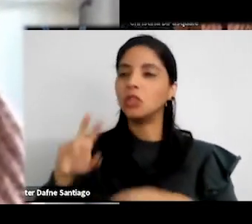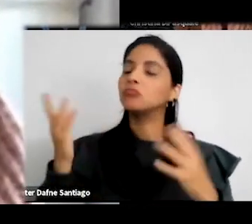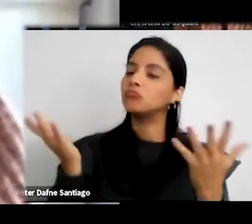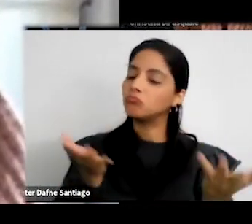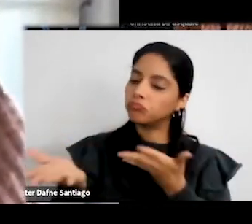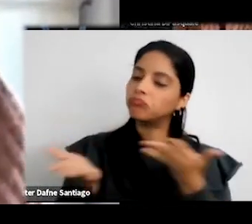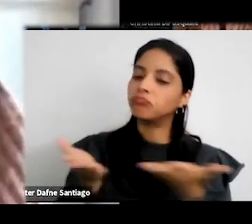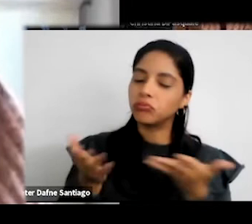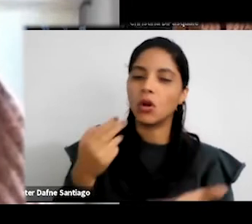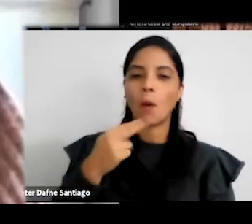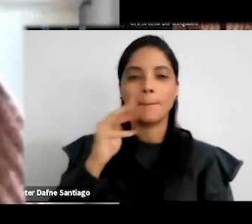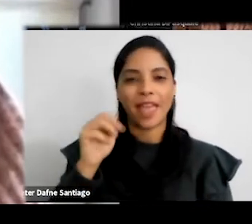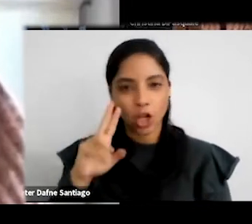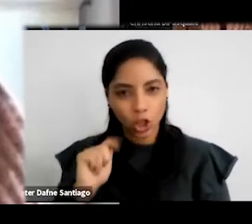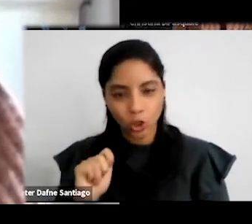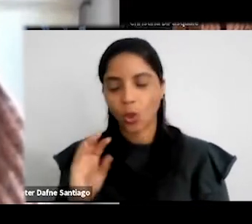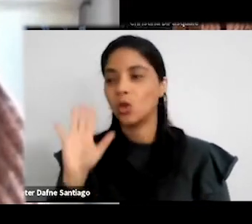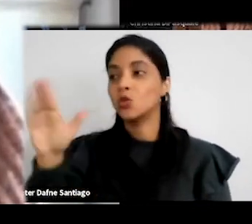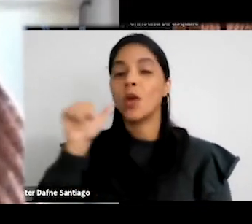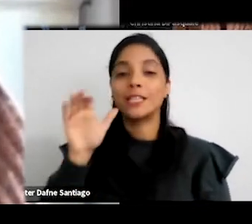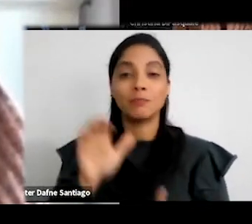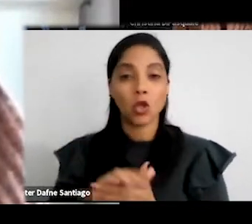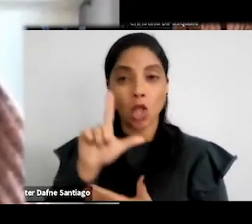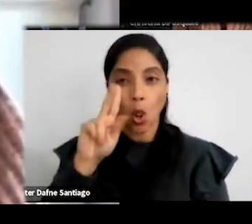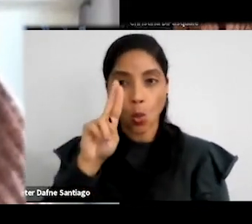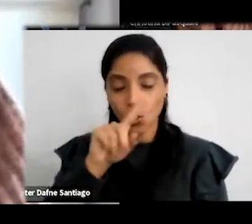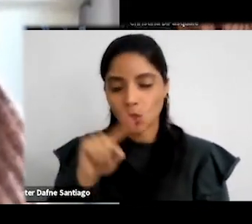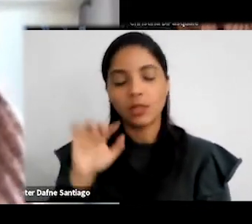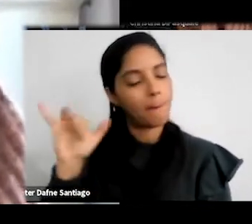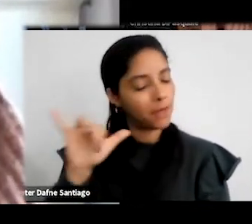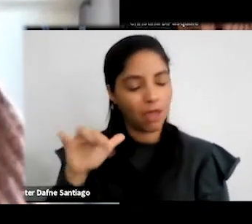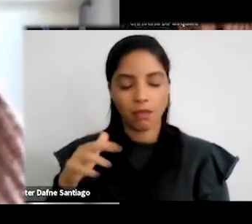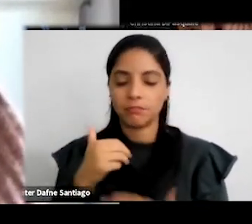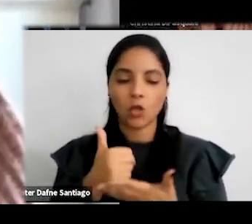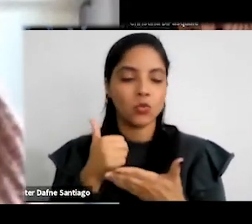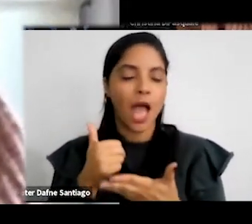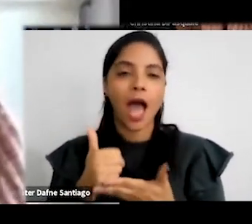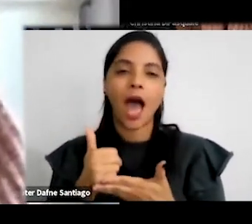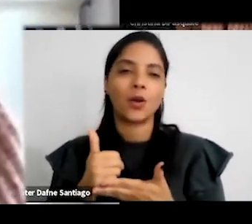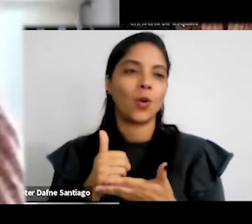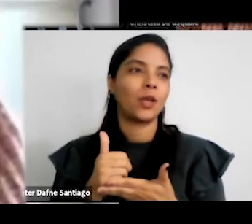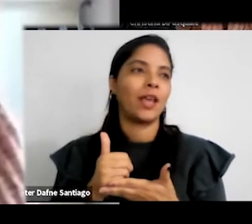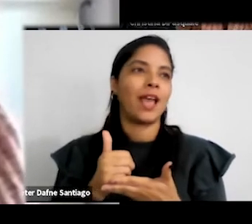Luz, helped, also contribute to like memories and